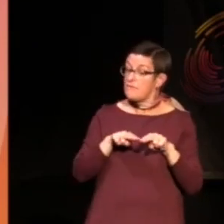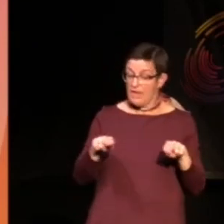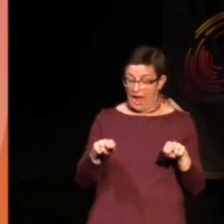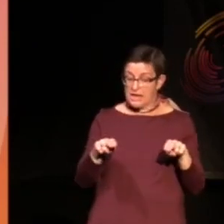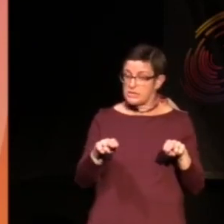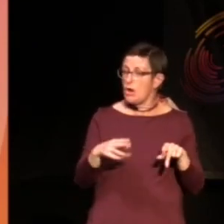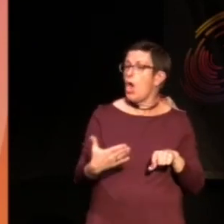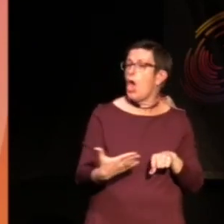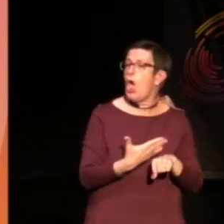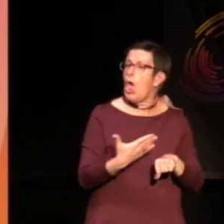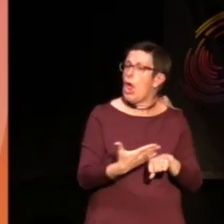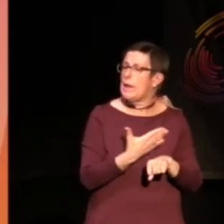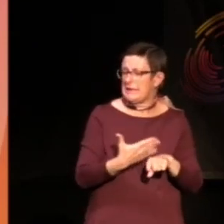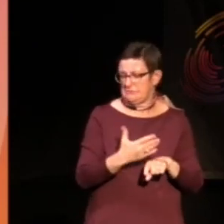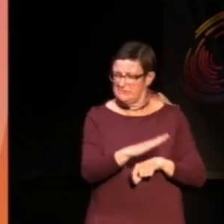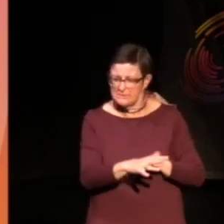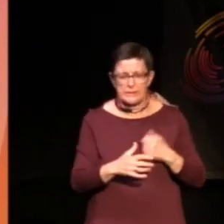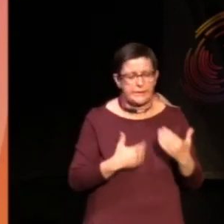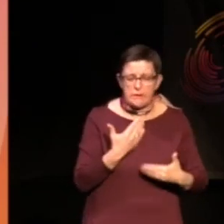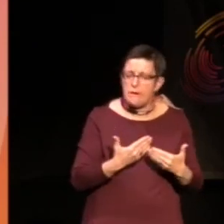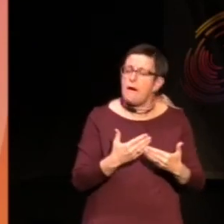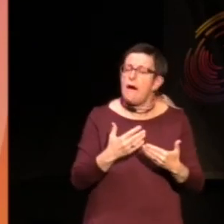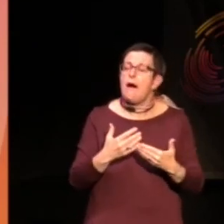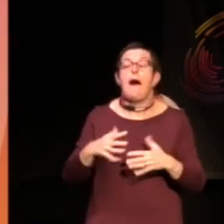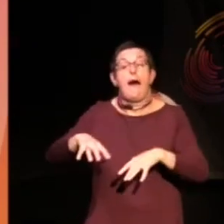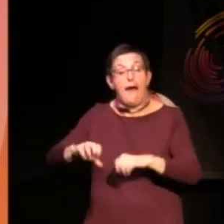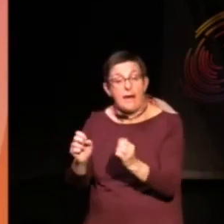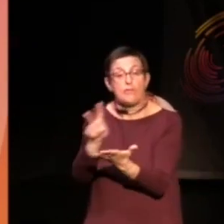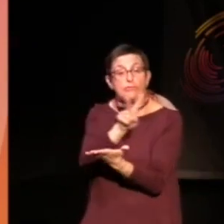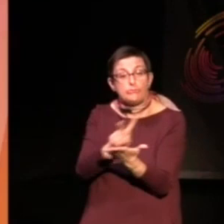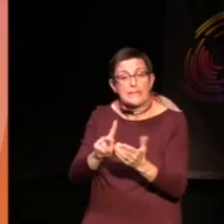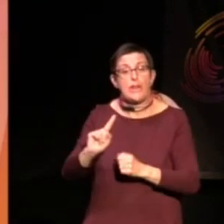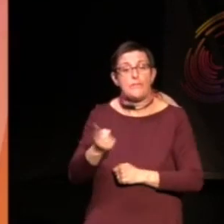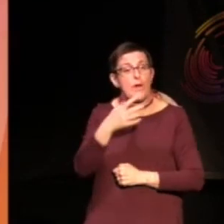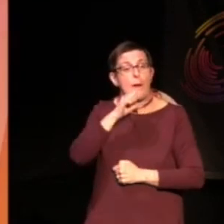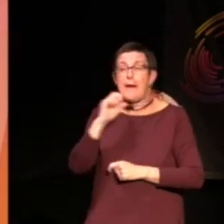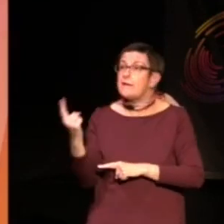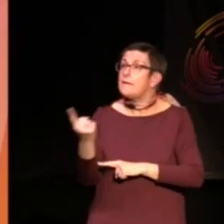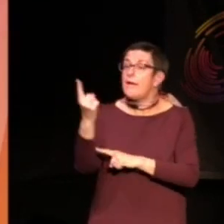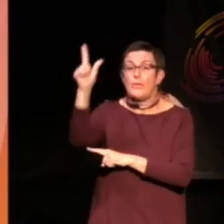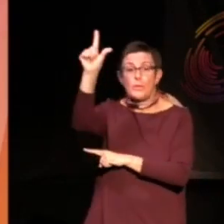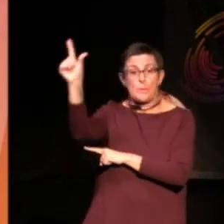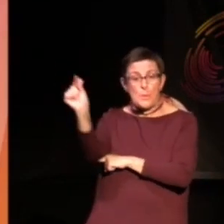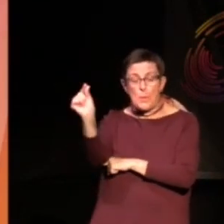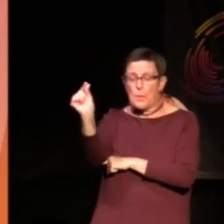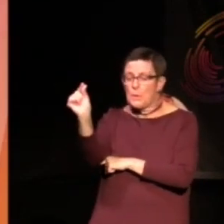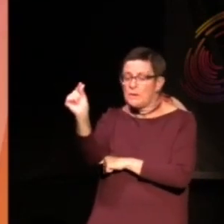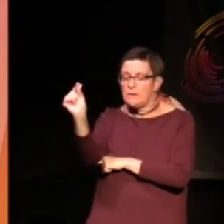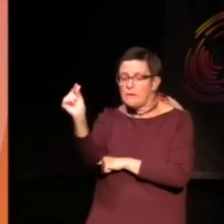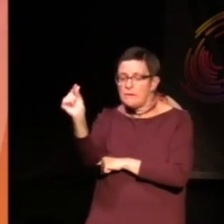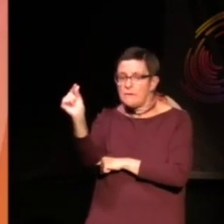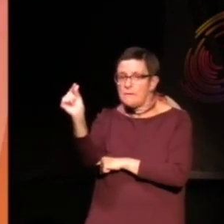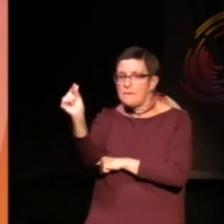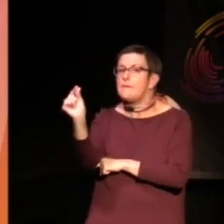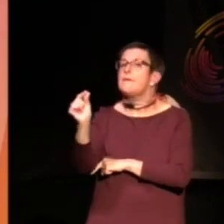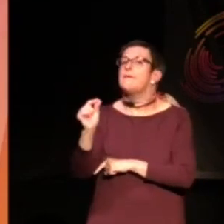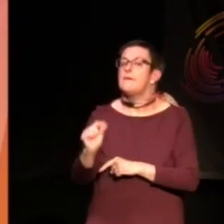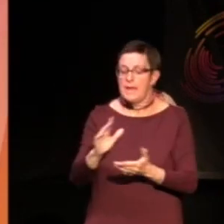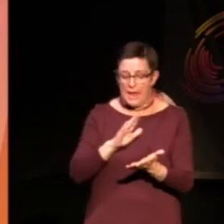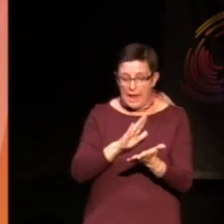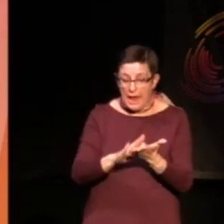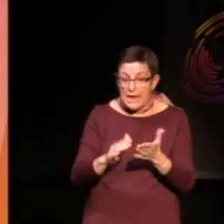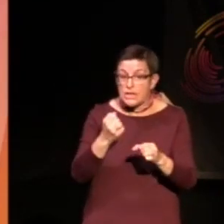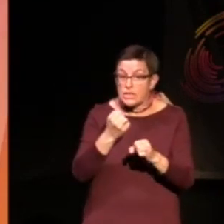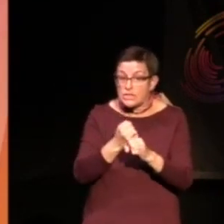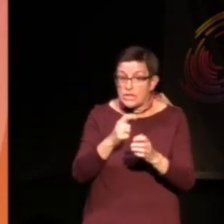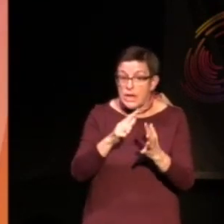those early days in Istanbul, that I started reading The First Man in the Moon. Somehow, H.G. Wells' lunar